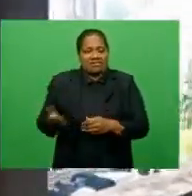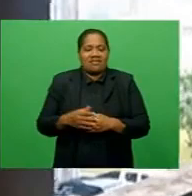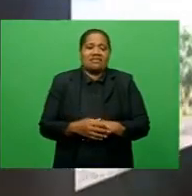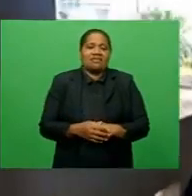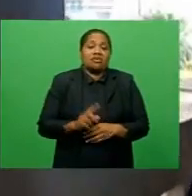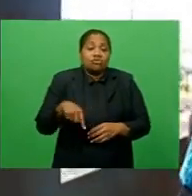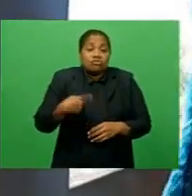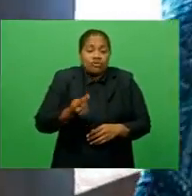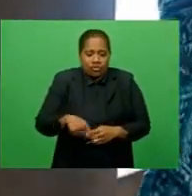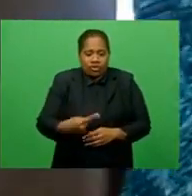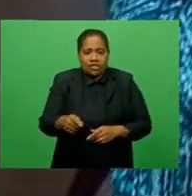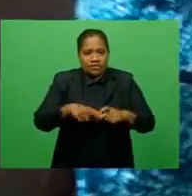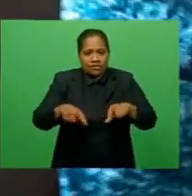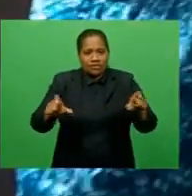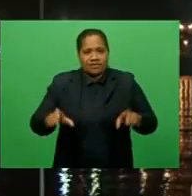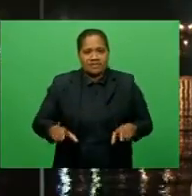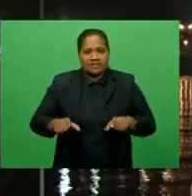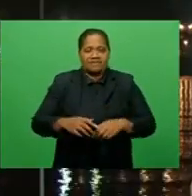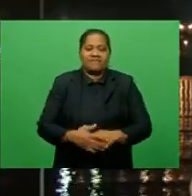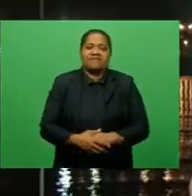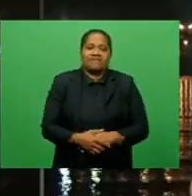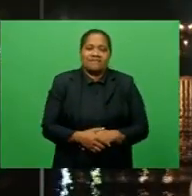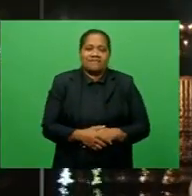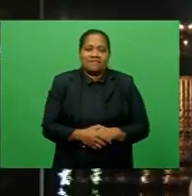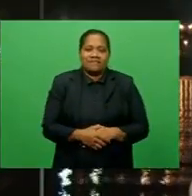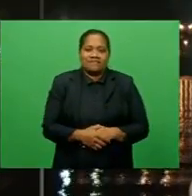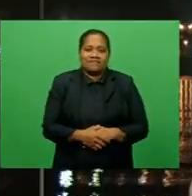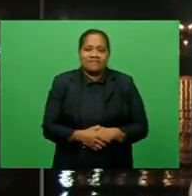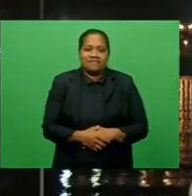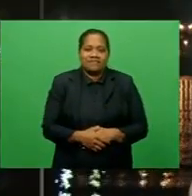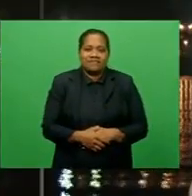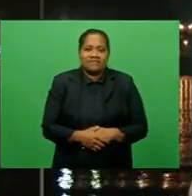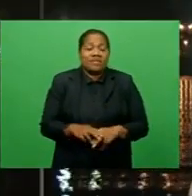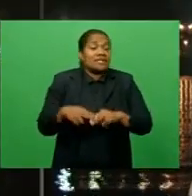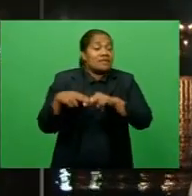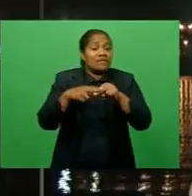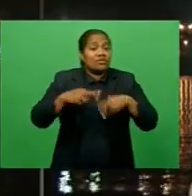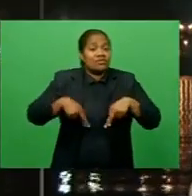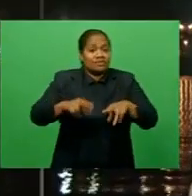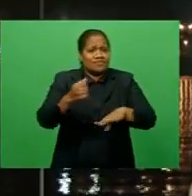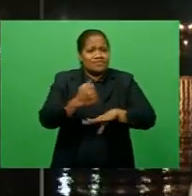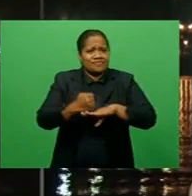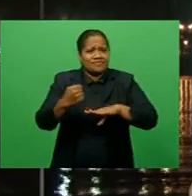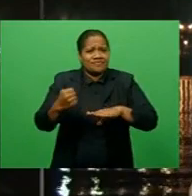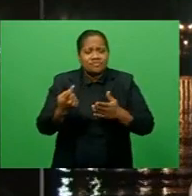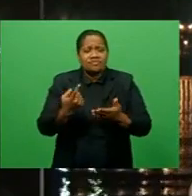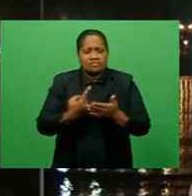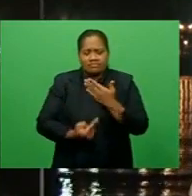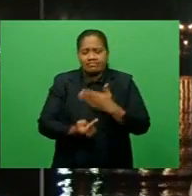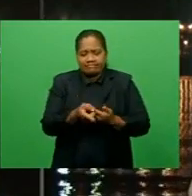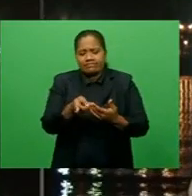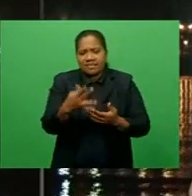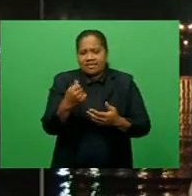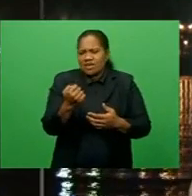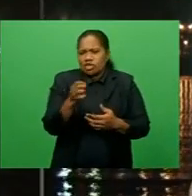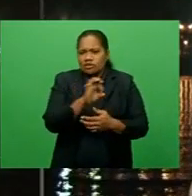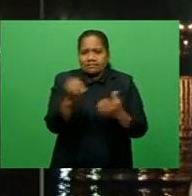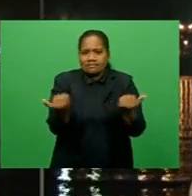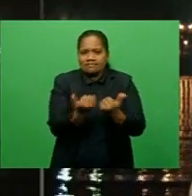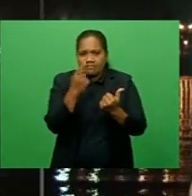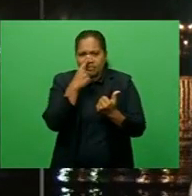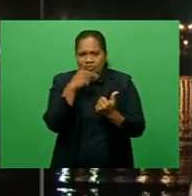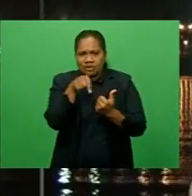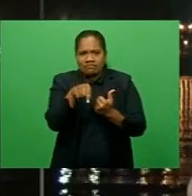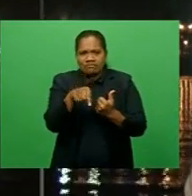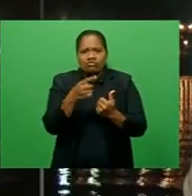Gardobu, FBC News. The Fiji Roads Authority confirms there is a shortage of local contractors with